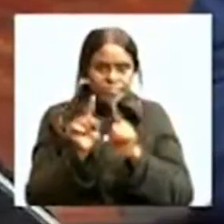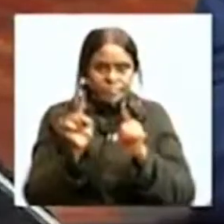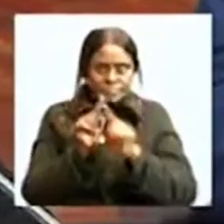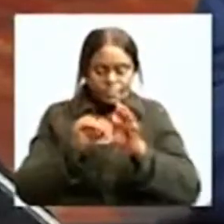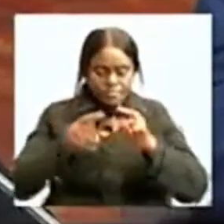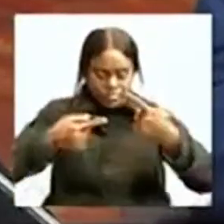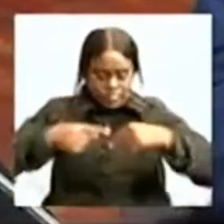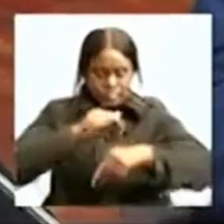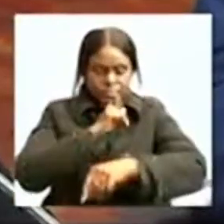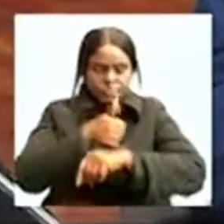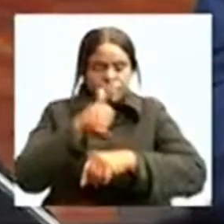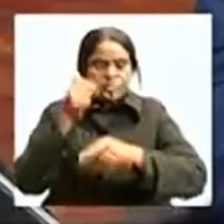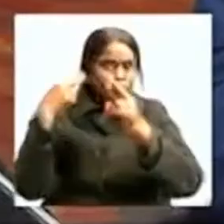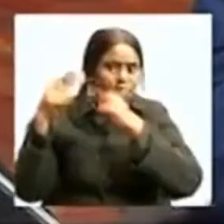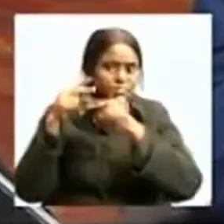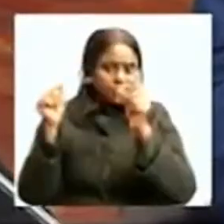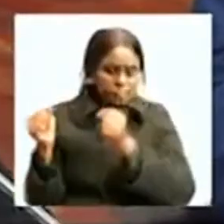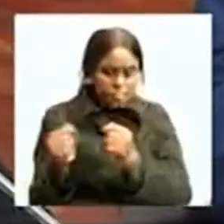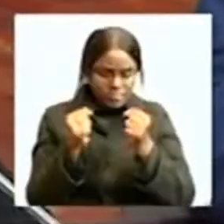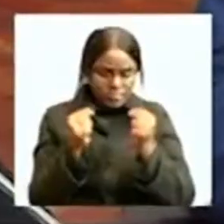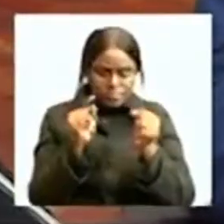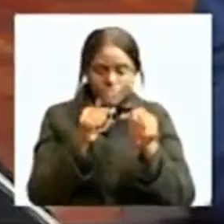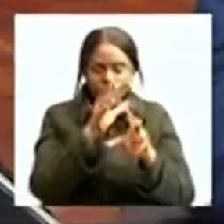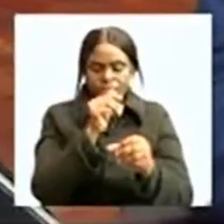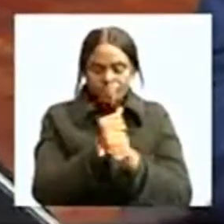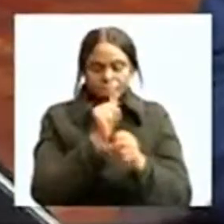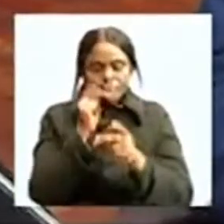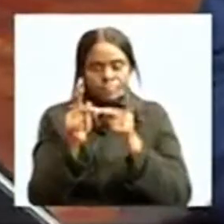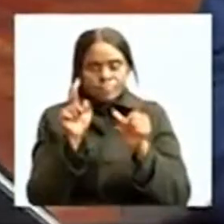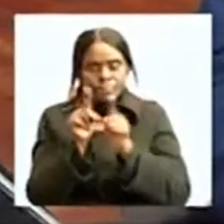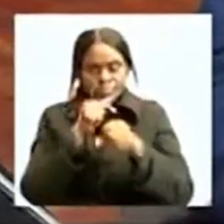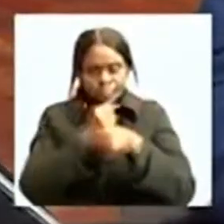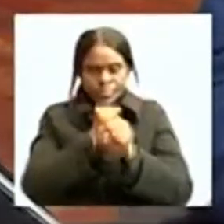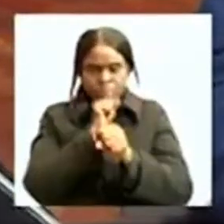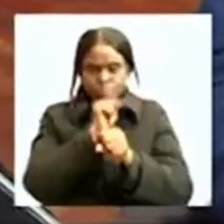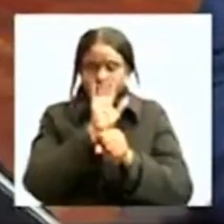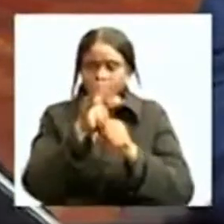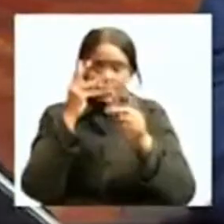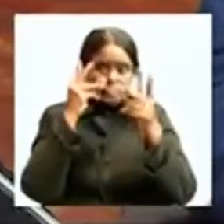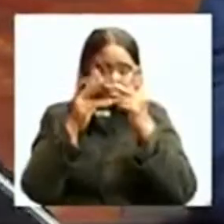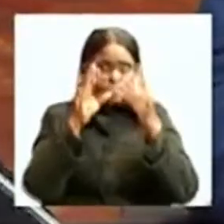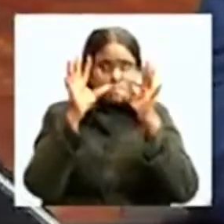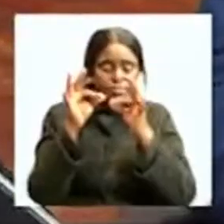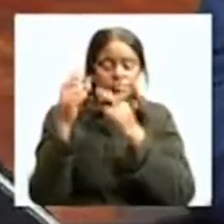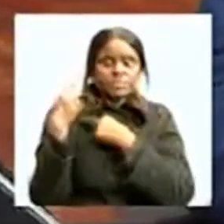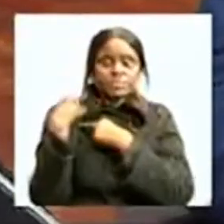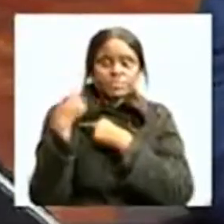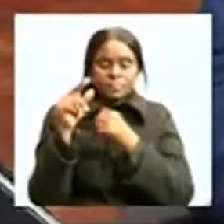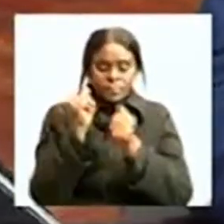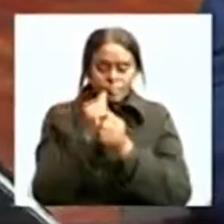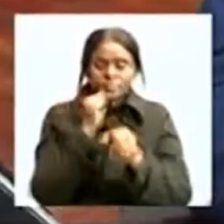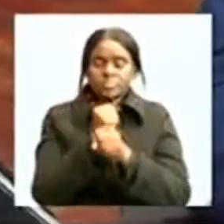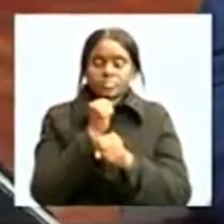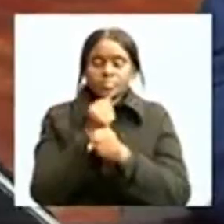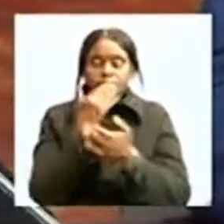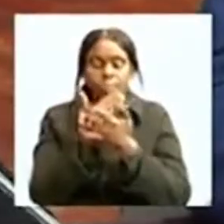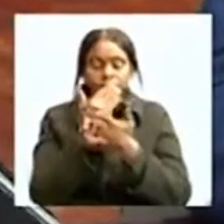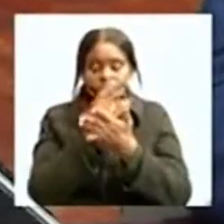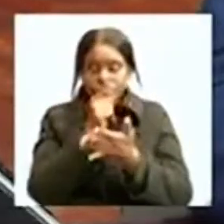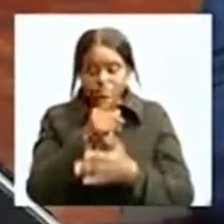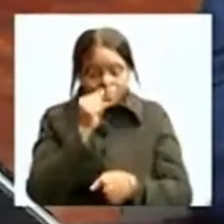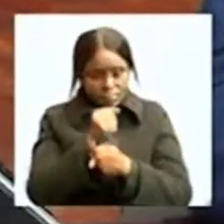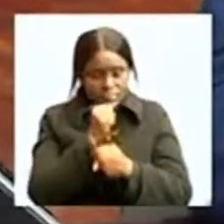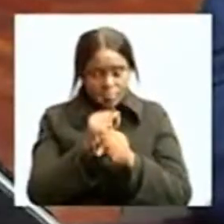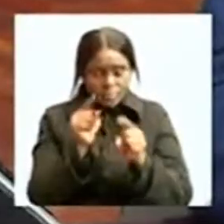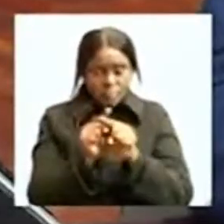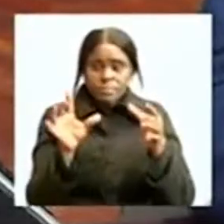local authorities to review and strengthen the receiving process and ensuring transparency, accountability, and efficiency. This initiative